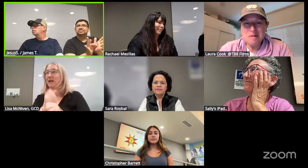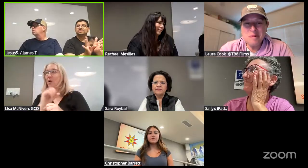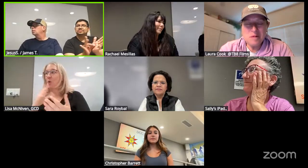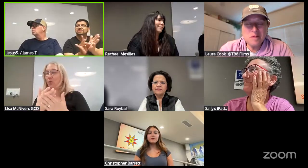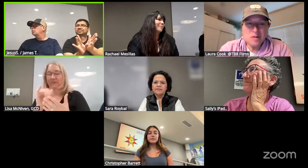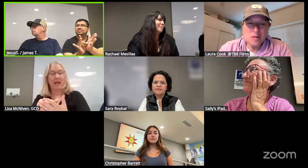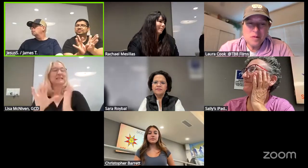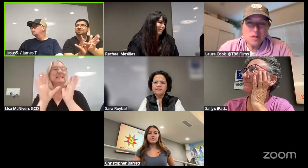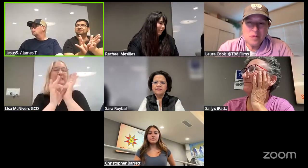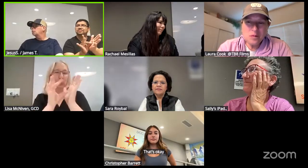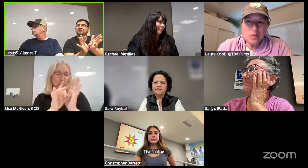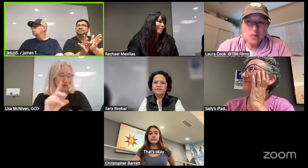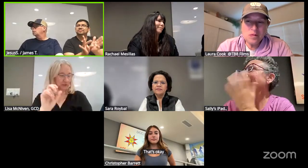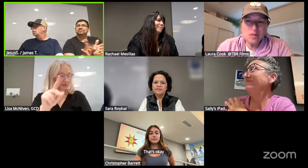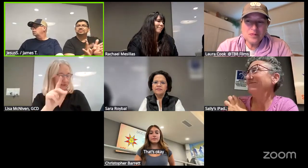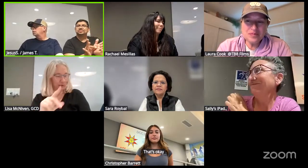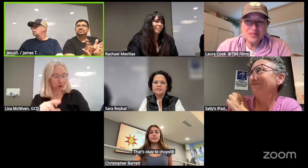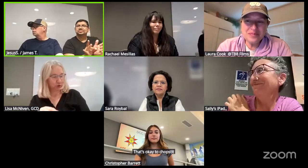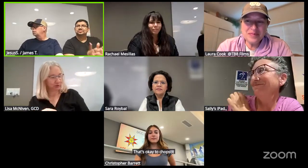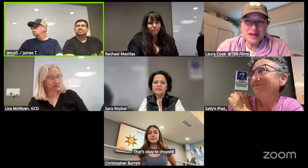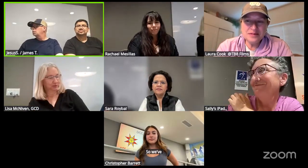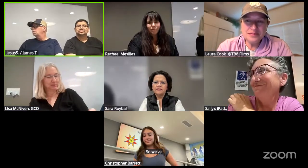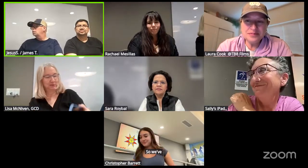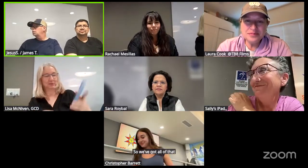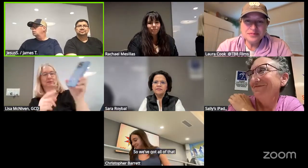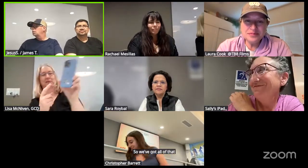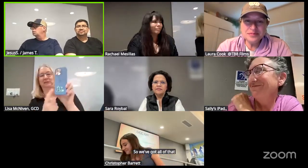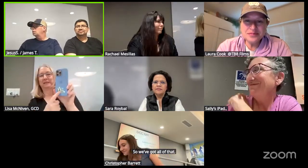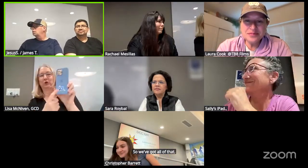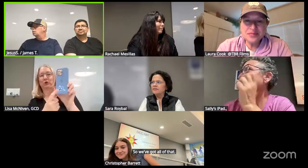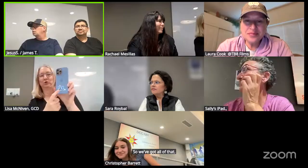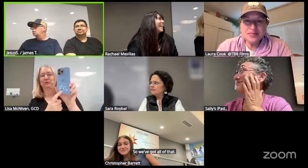Says, okay, chopsticks, so we got all of that.